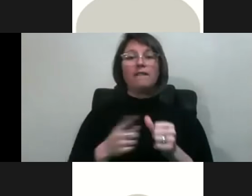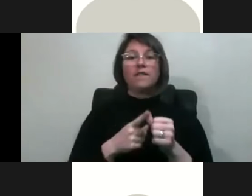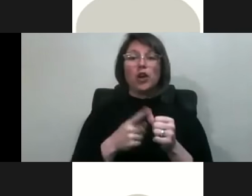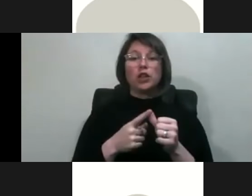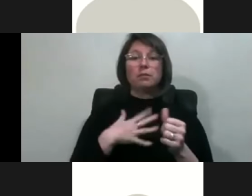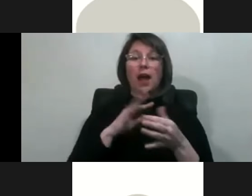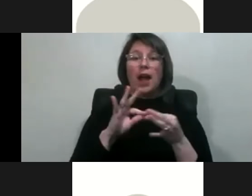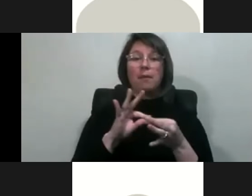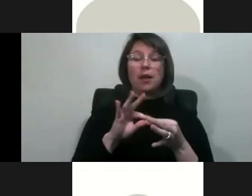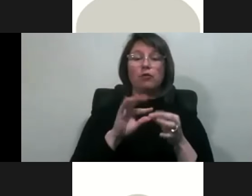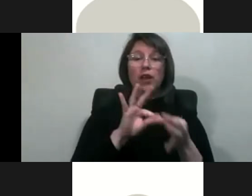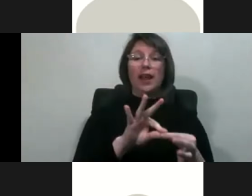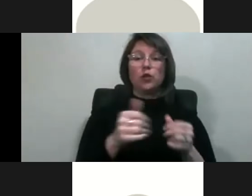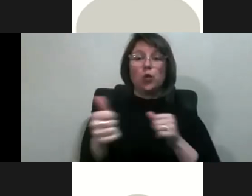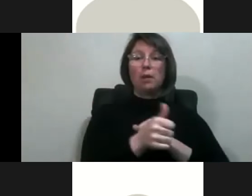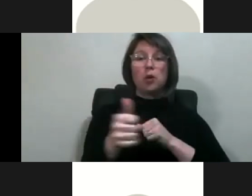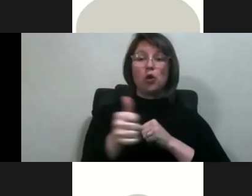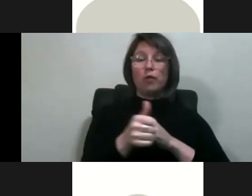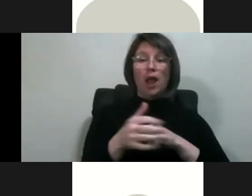My comment is related to the commuter rail.